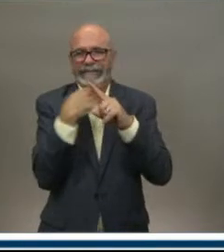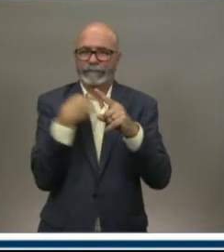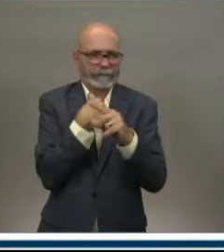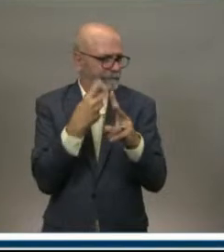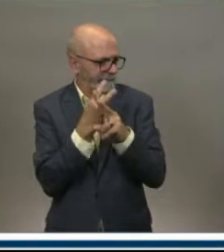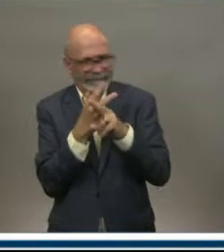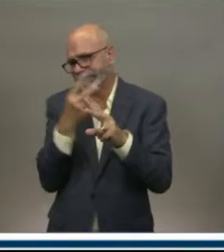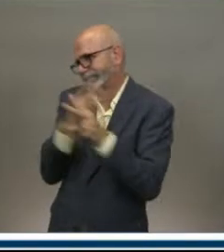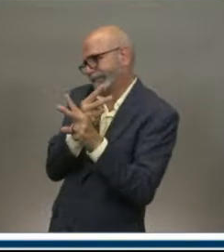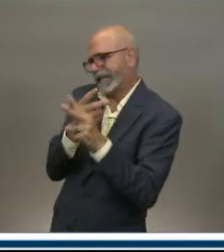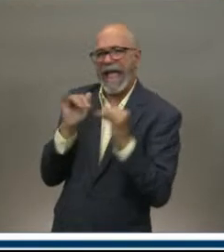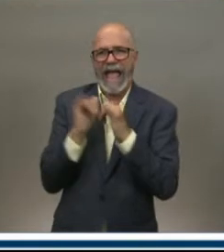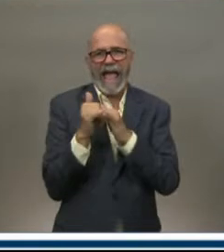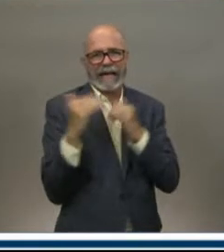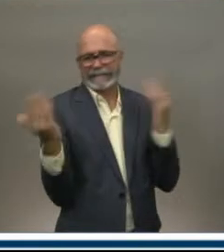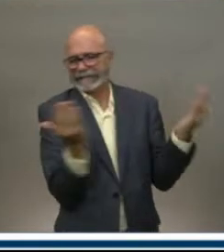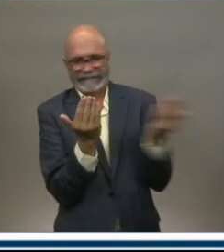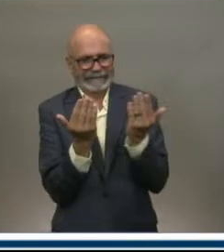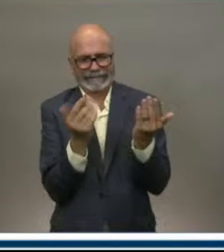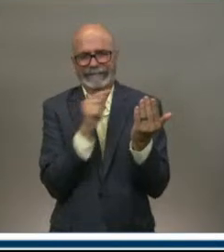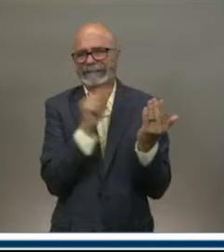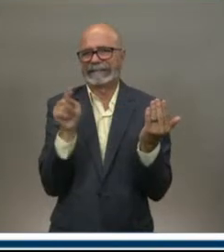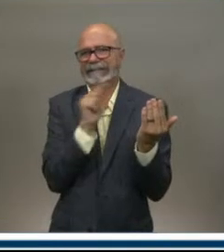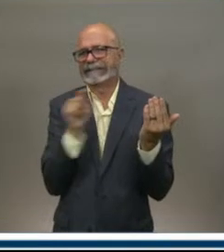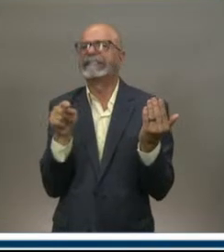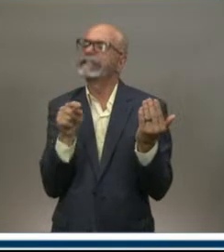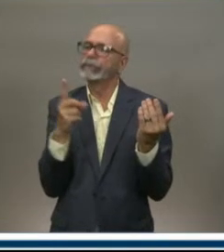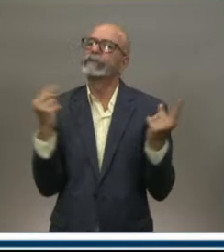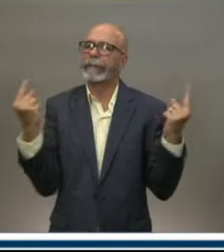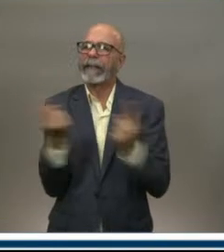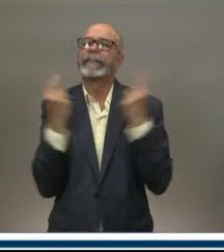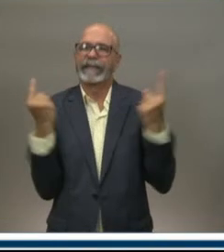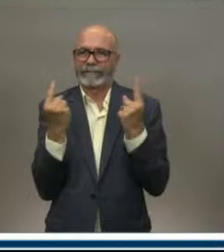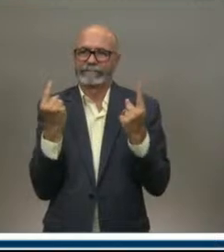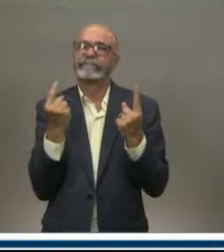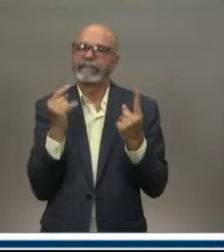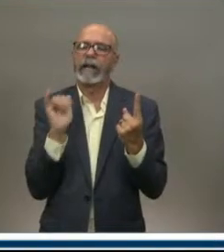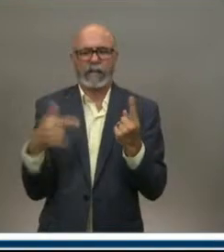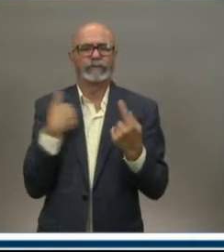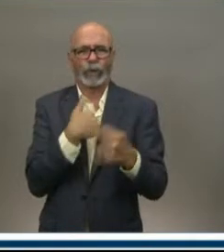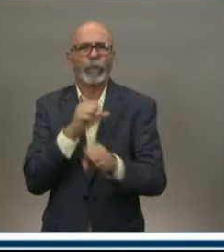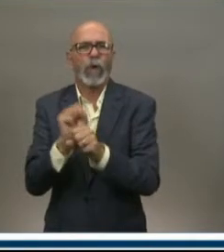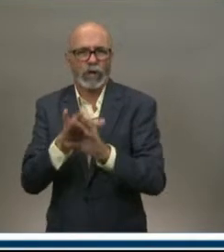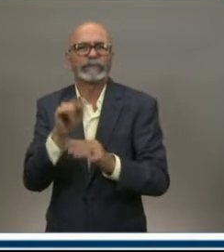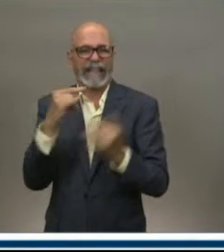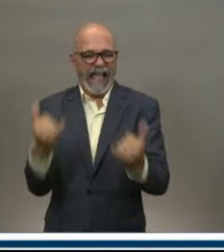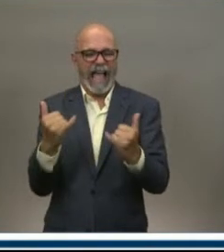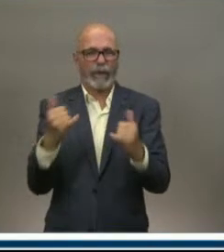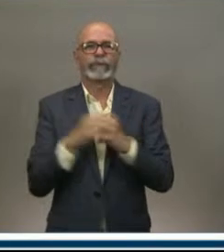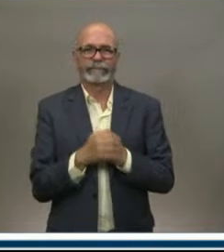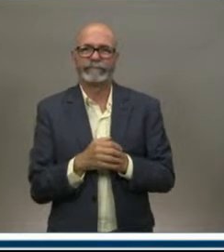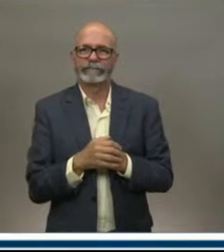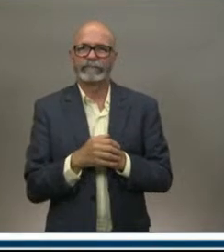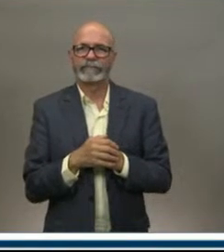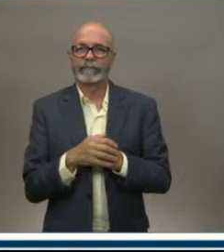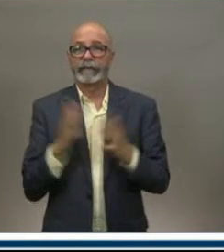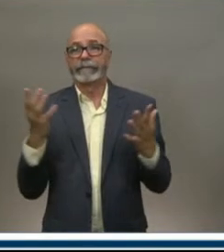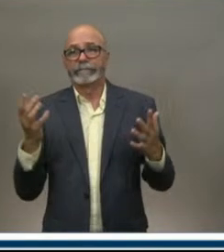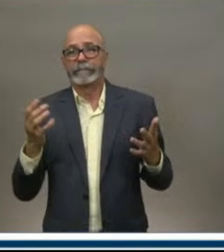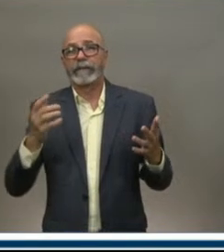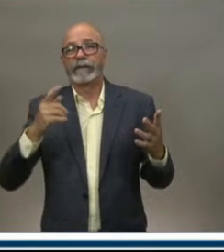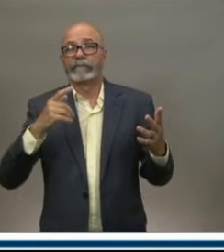do we operationalize that? And that's work that's already underway. So we have actioned it